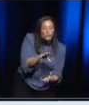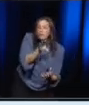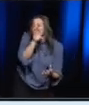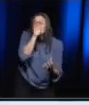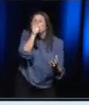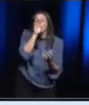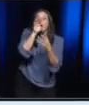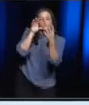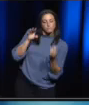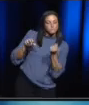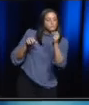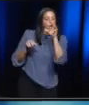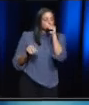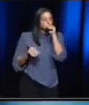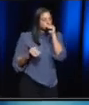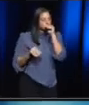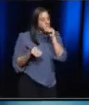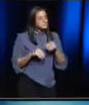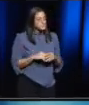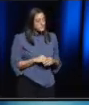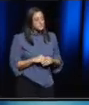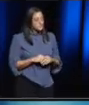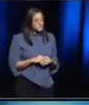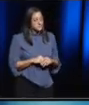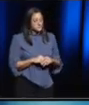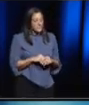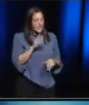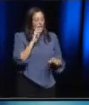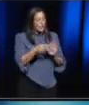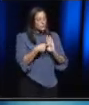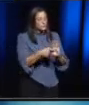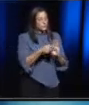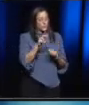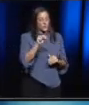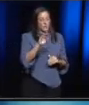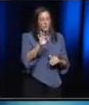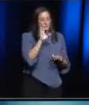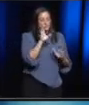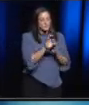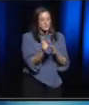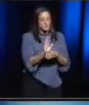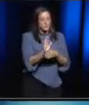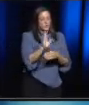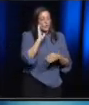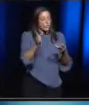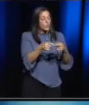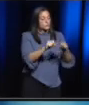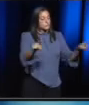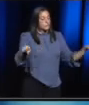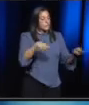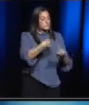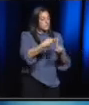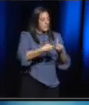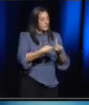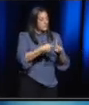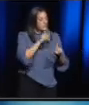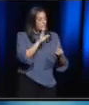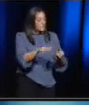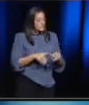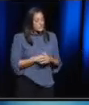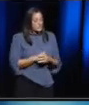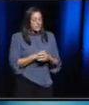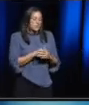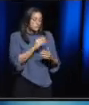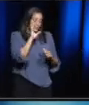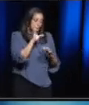shell. And I just want to draw your attention to a Netflix documentary that's going to be later this month. Has some really wonderful footage